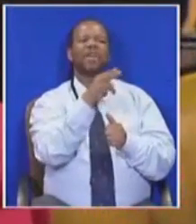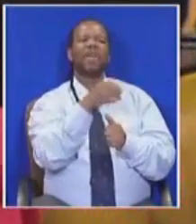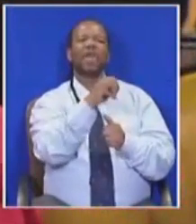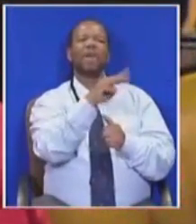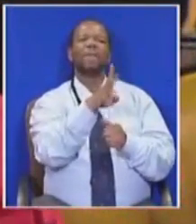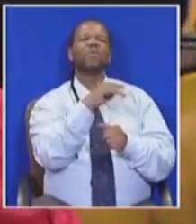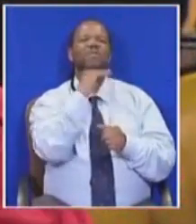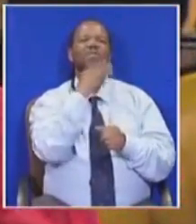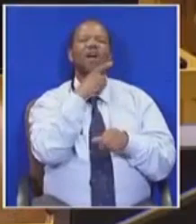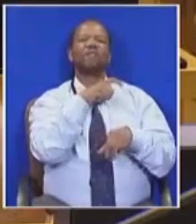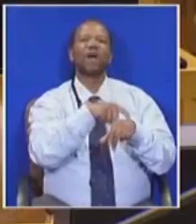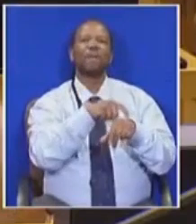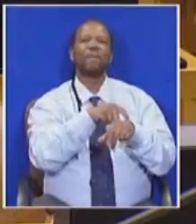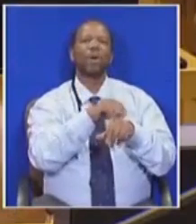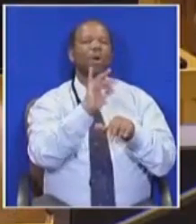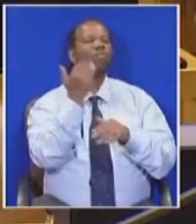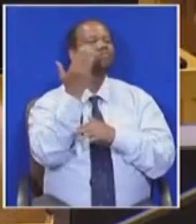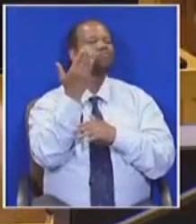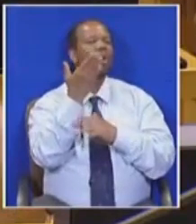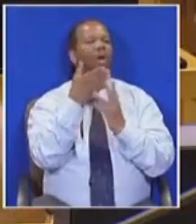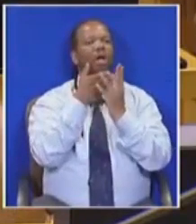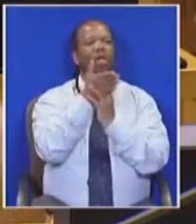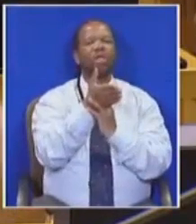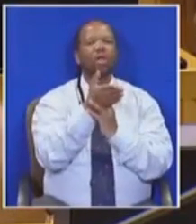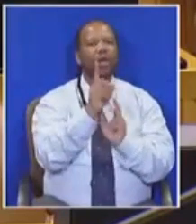House without interrupting him.